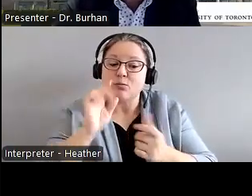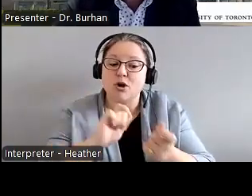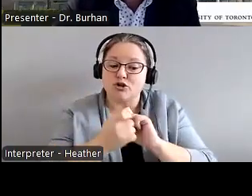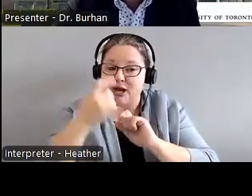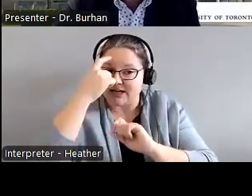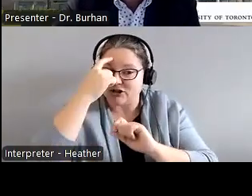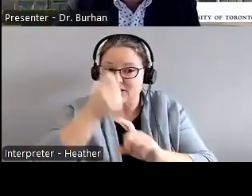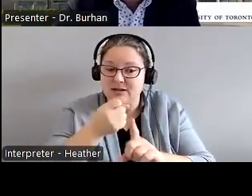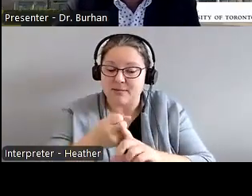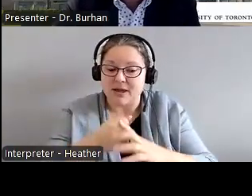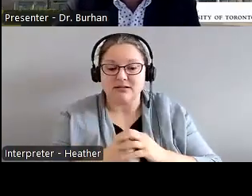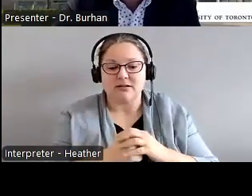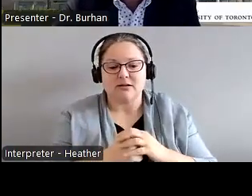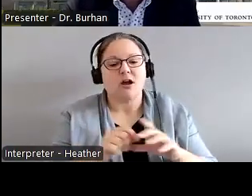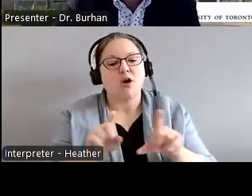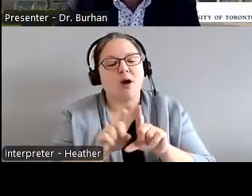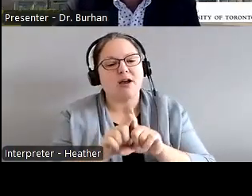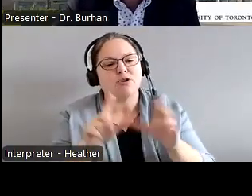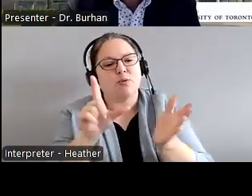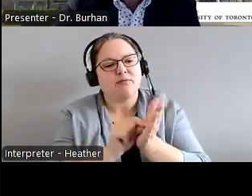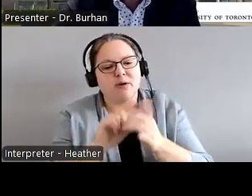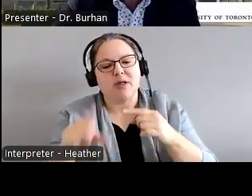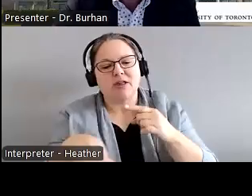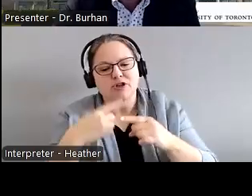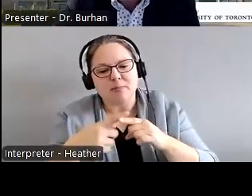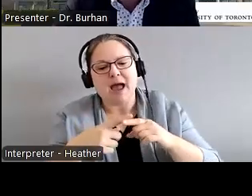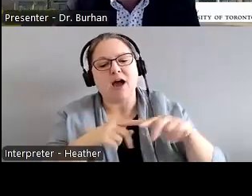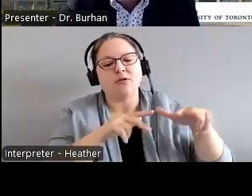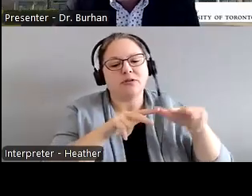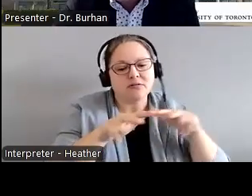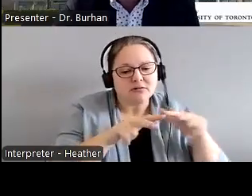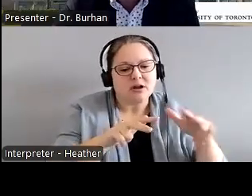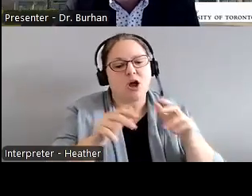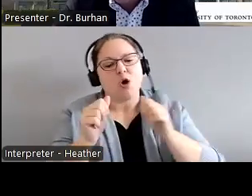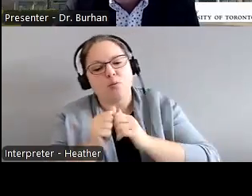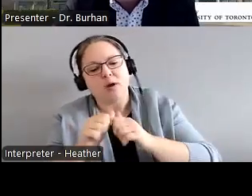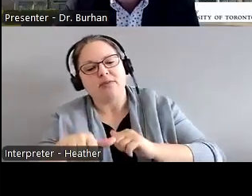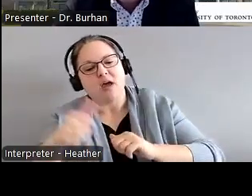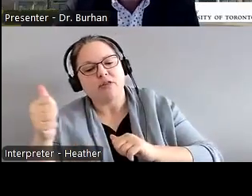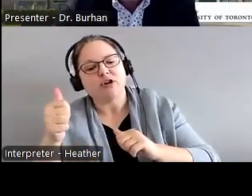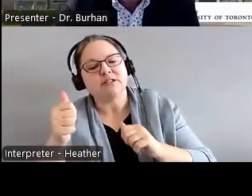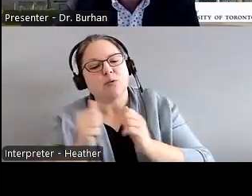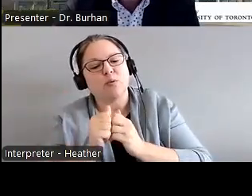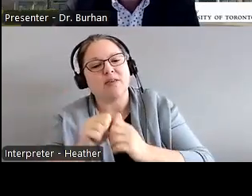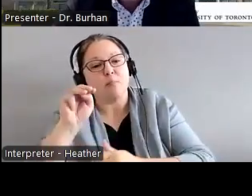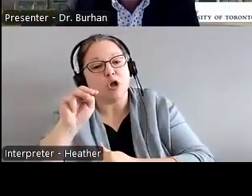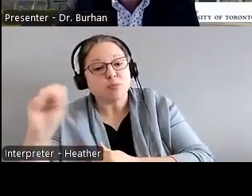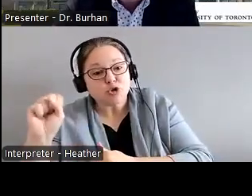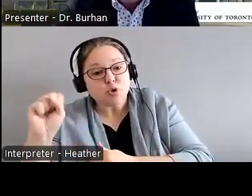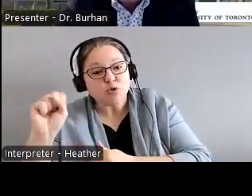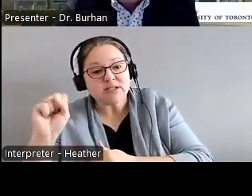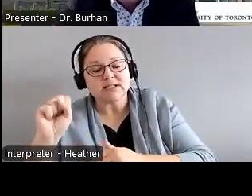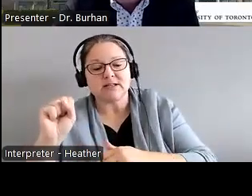ago about facilitating gait with prefrontal RTMS in multiple sclerosis, like somebody has significant white matter hyperintensities, and we